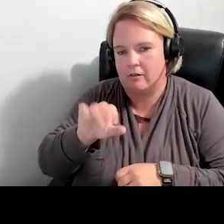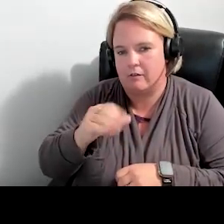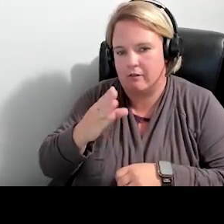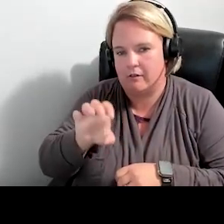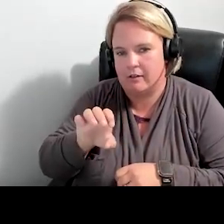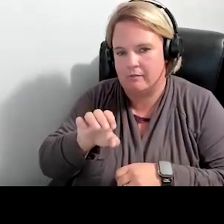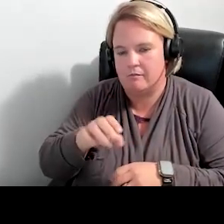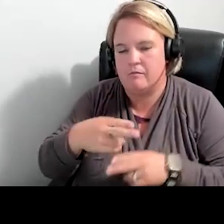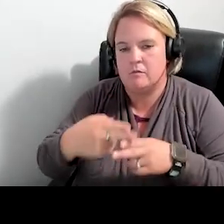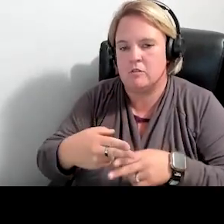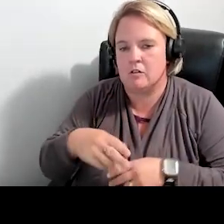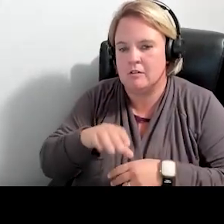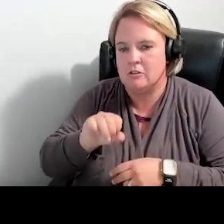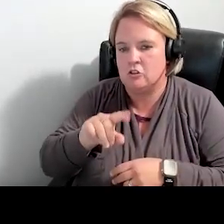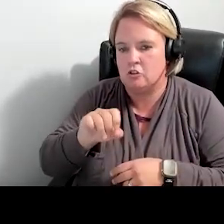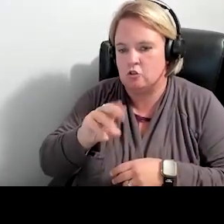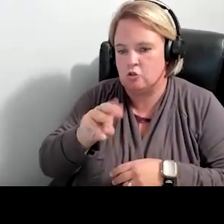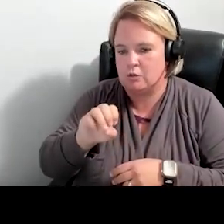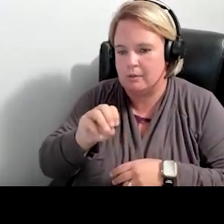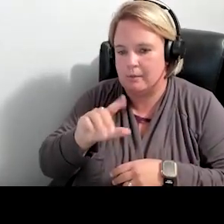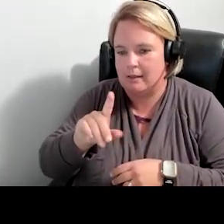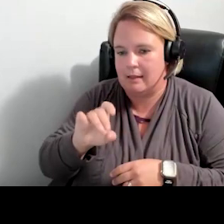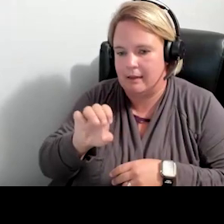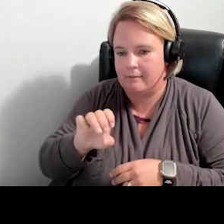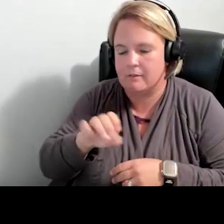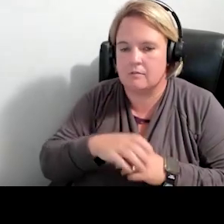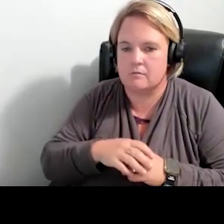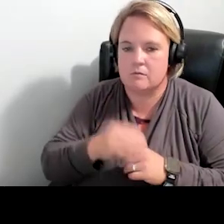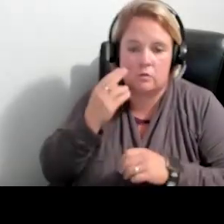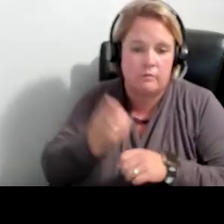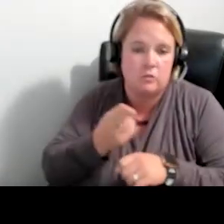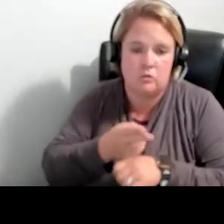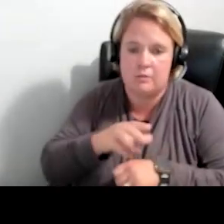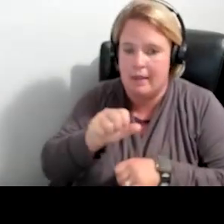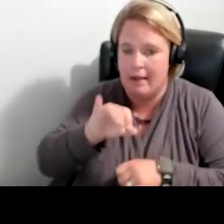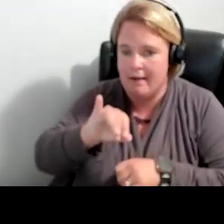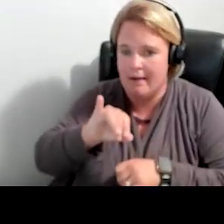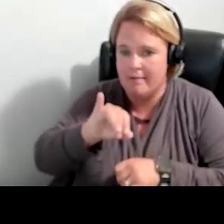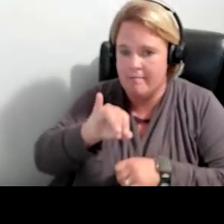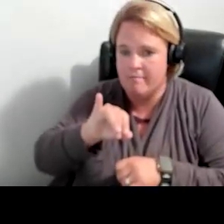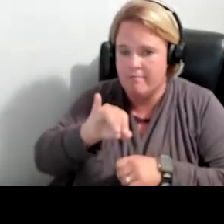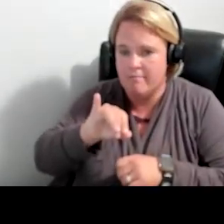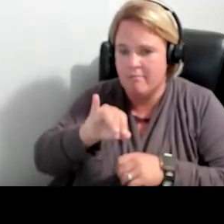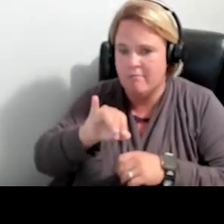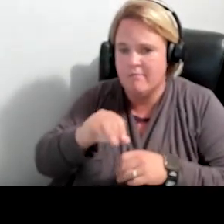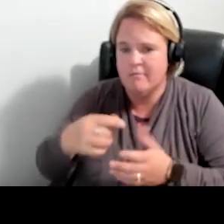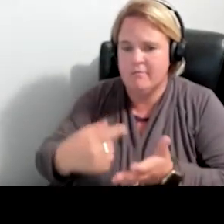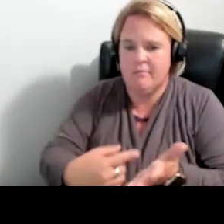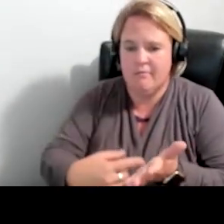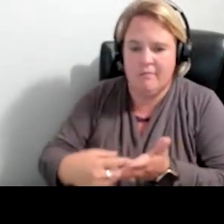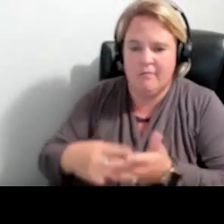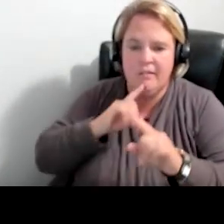called Streamlit. So if you are using an AI enabled discussion